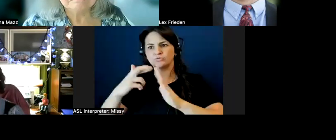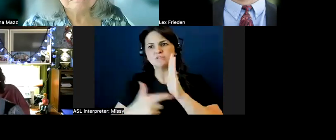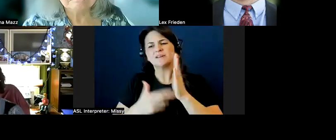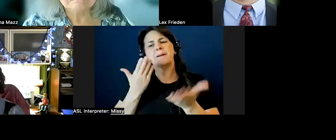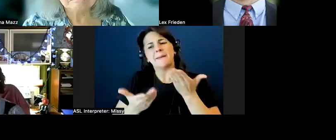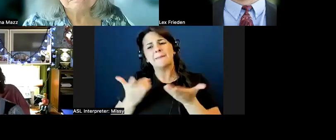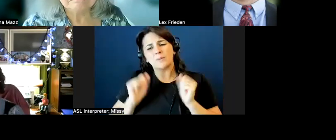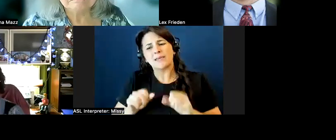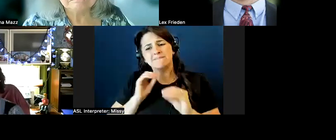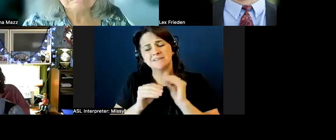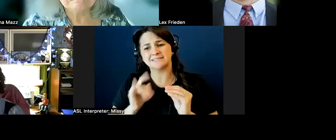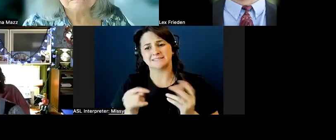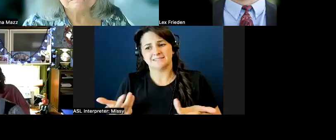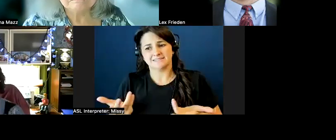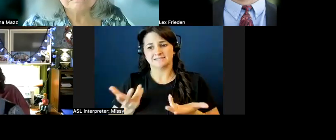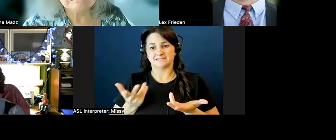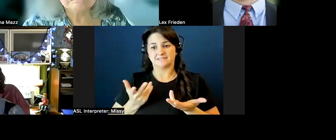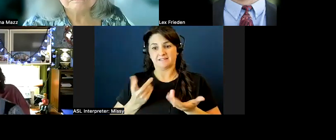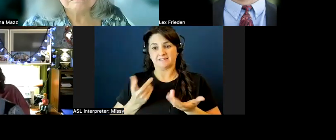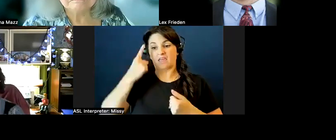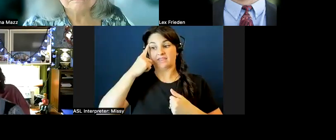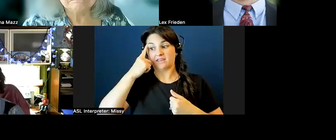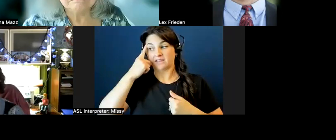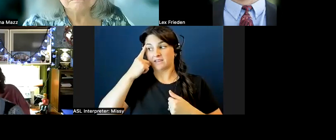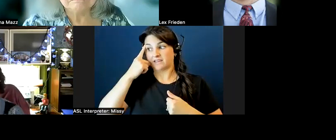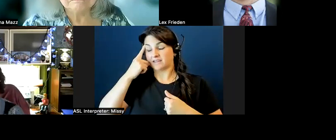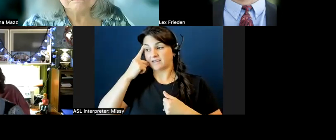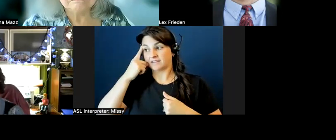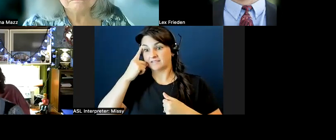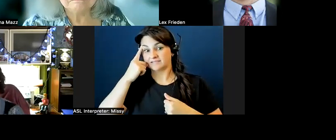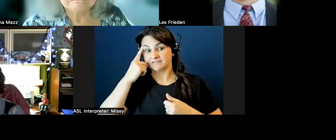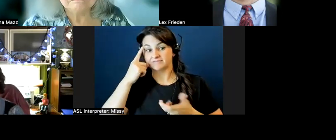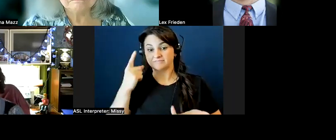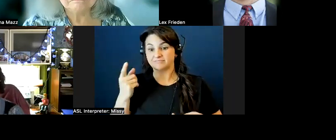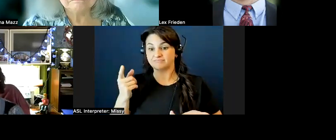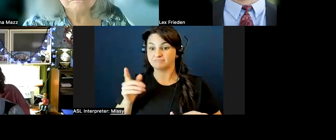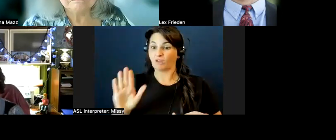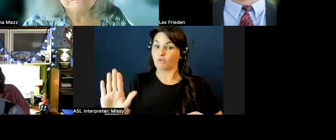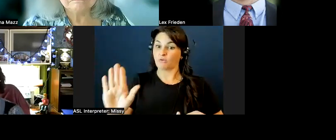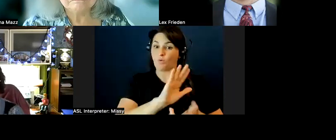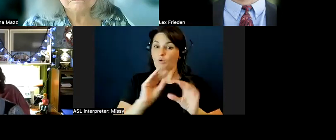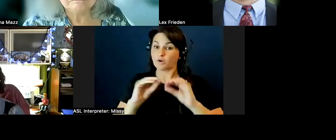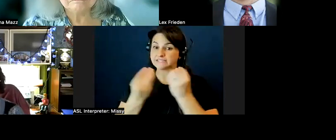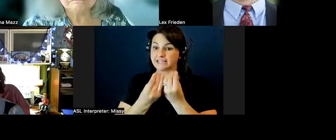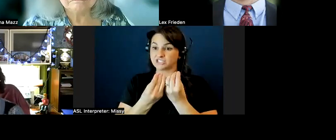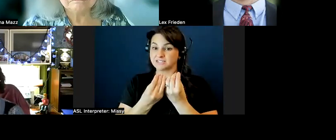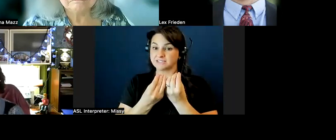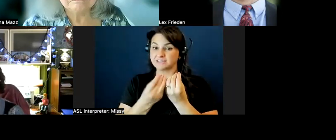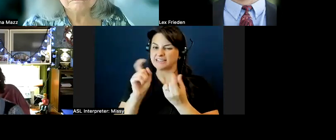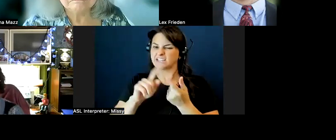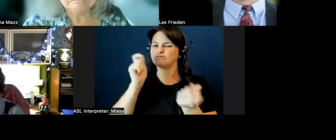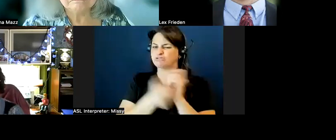it. And I think that people, I think your own organizations need to change your